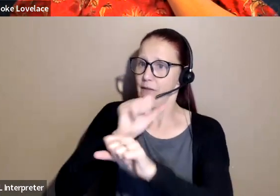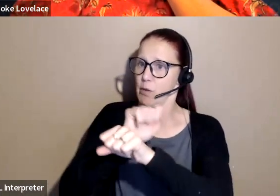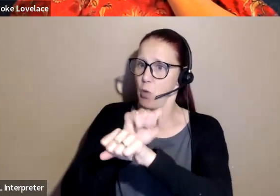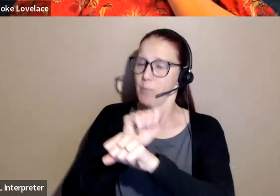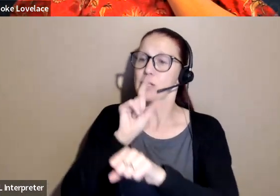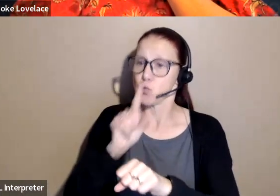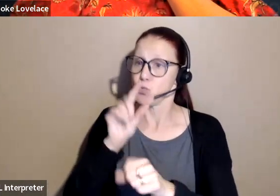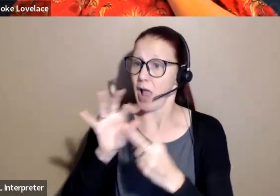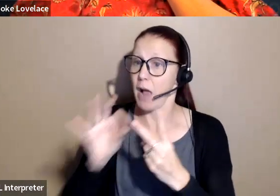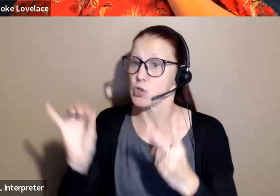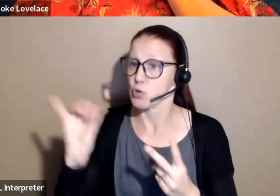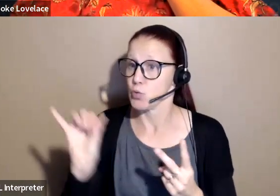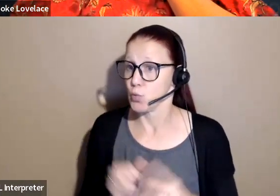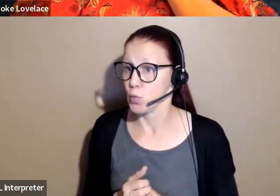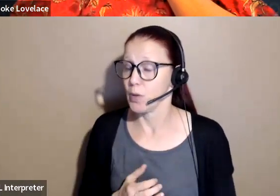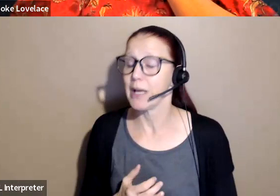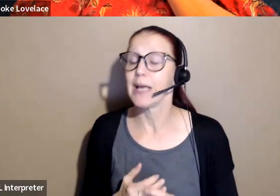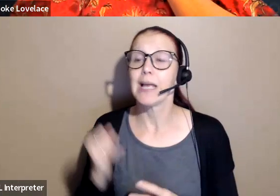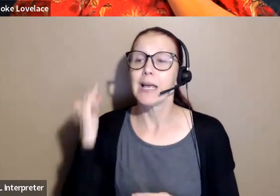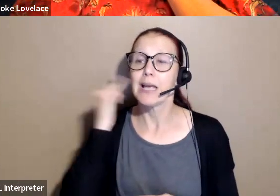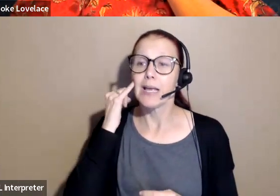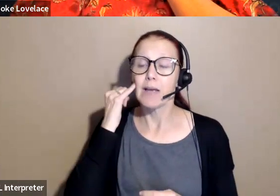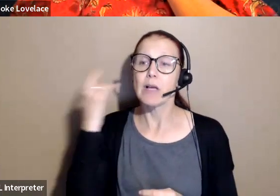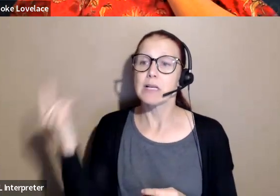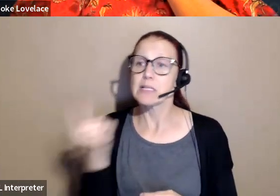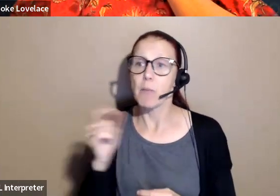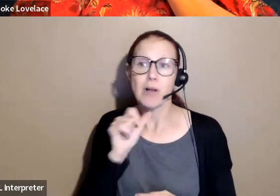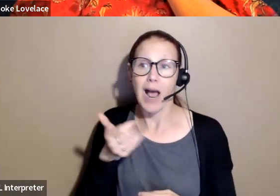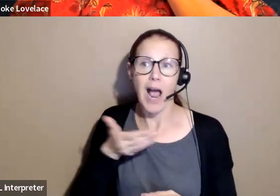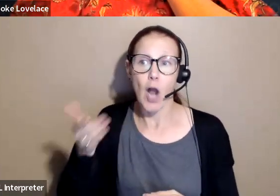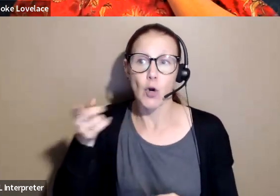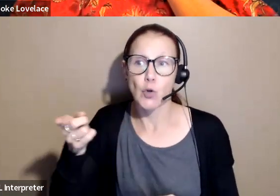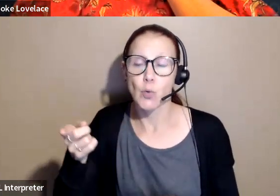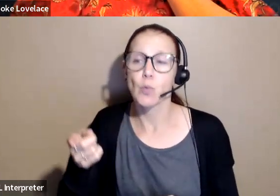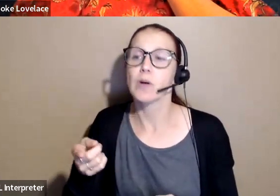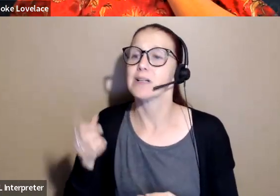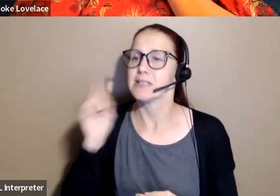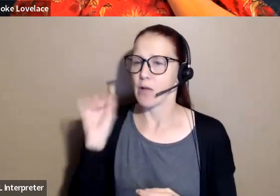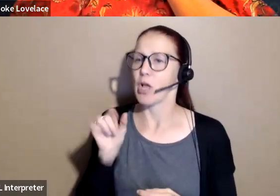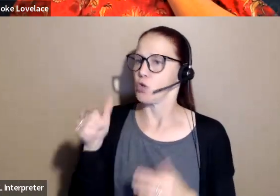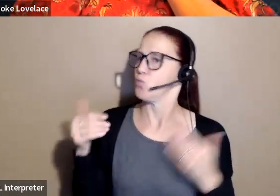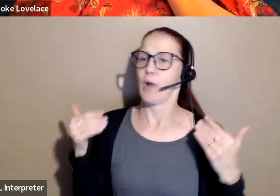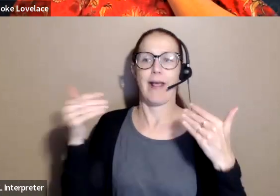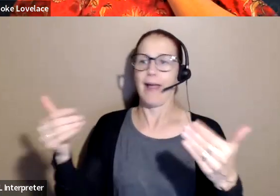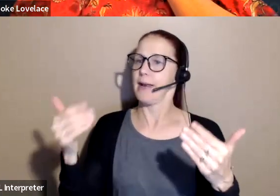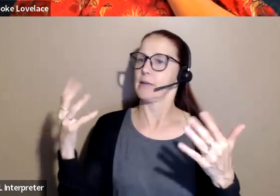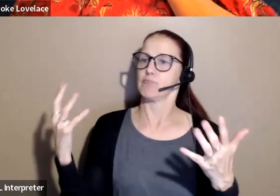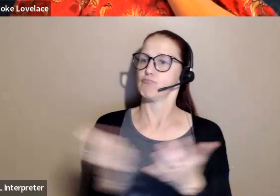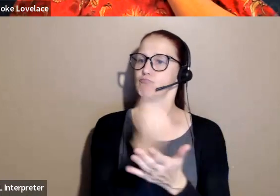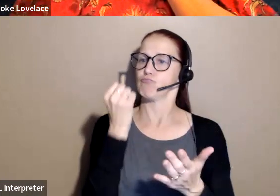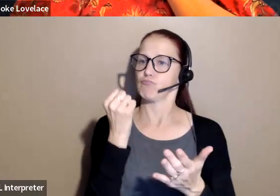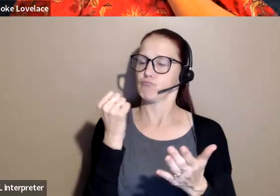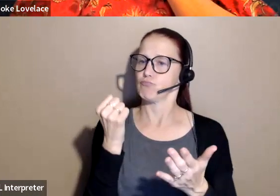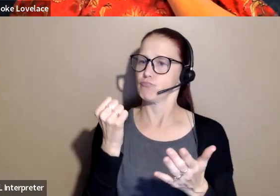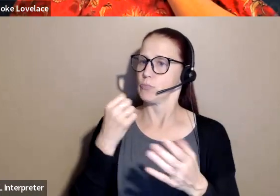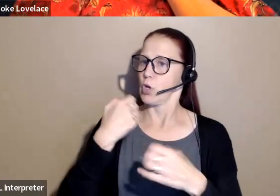option too, because if somebody's not going to hire you, it sounds like you went ahead and